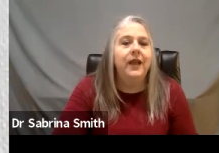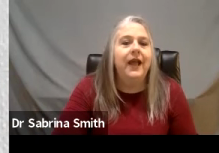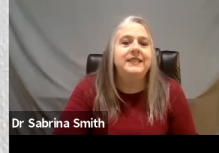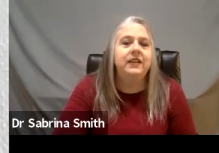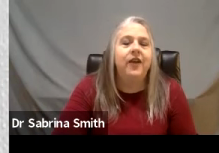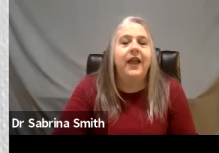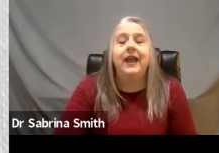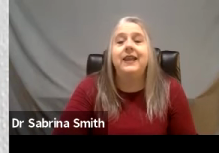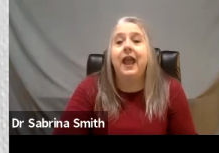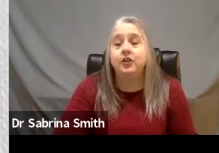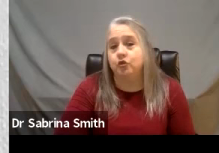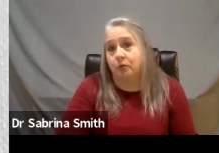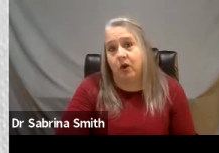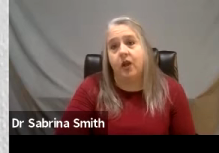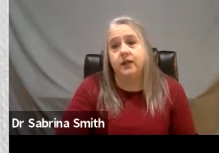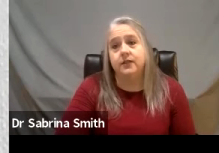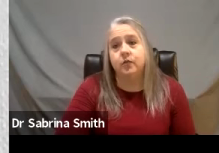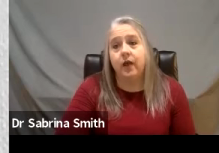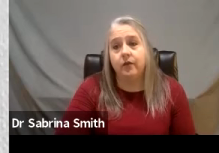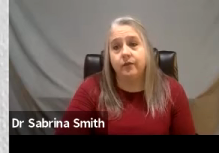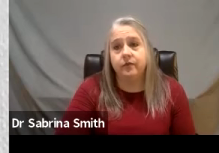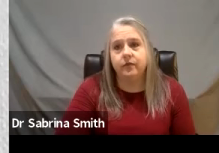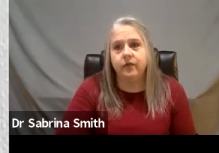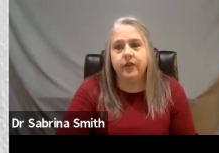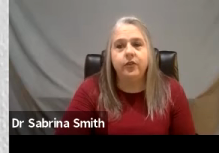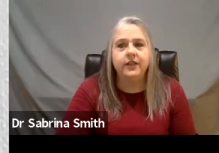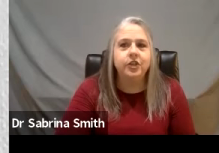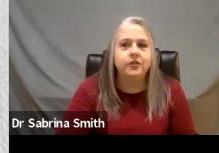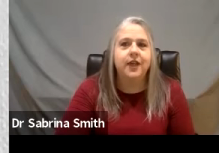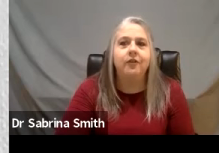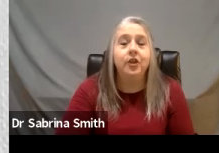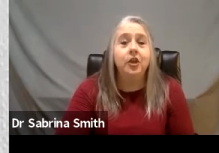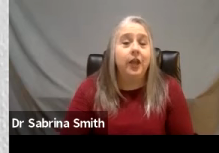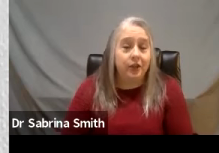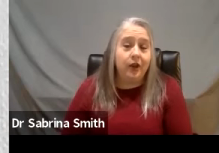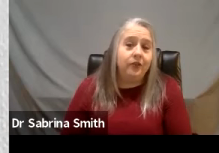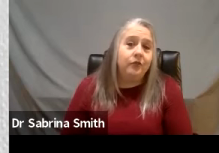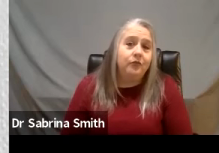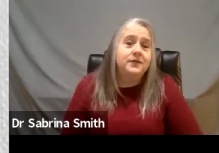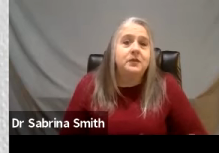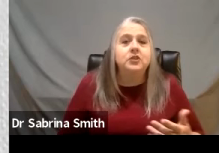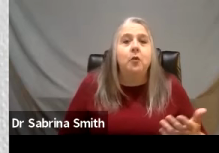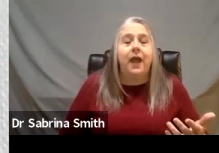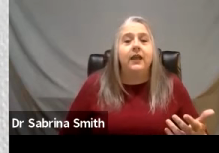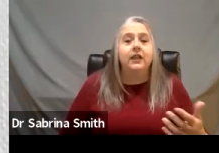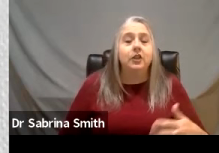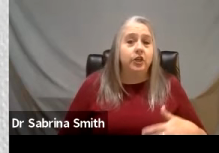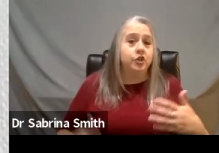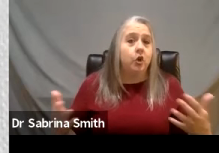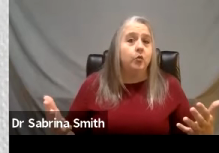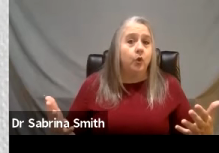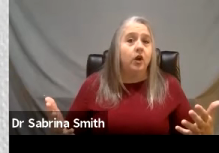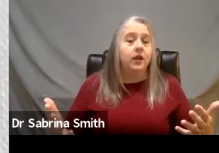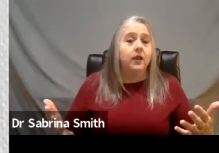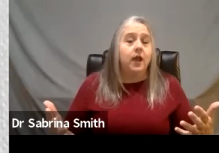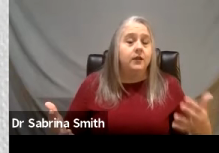We want to identify a natural product as well. And you think to yourself, and you sometimes go back and look at